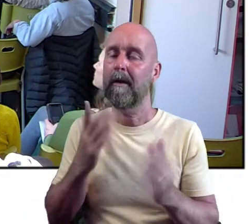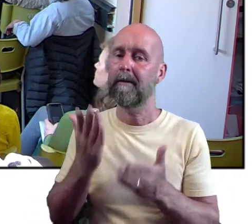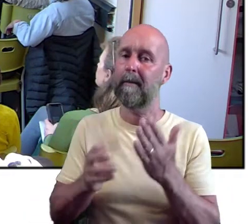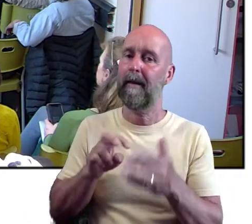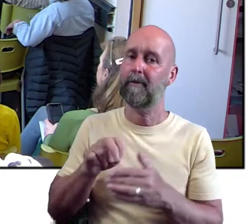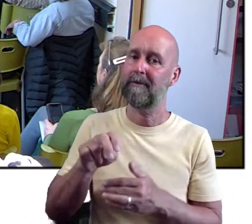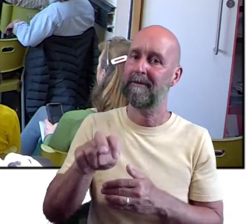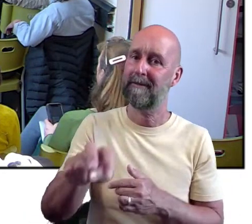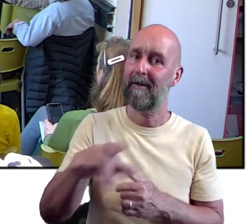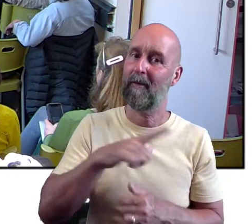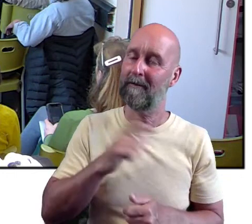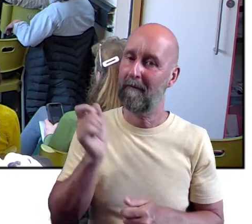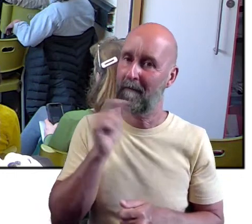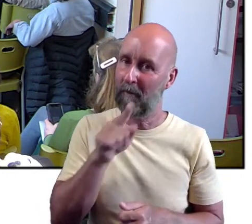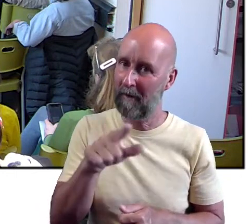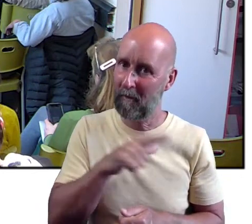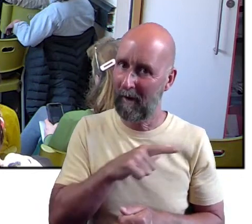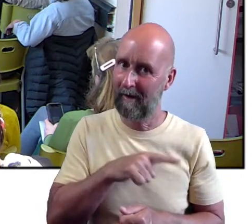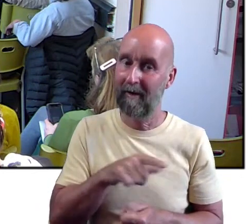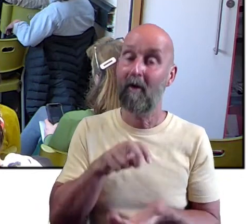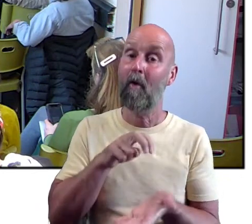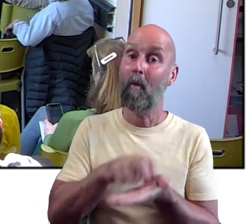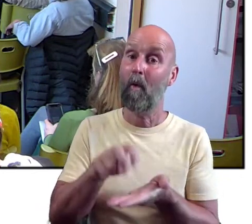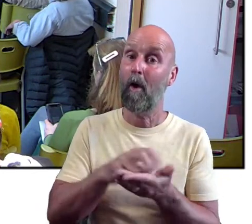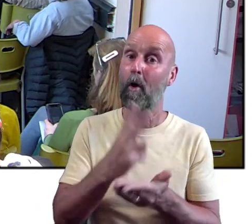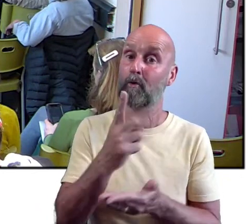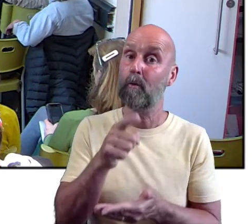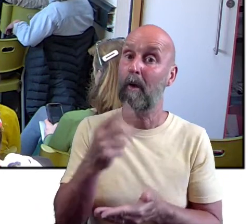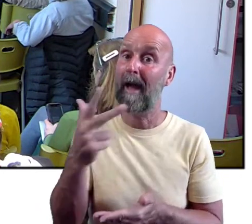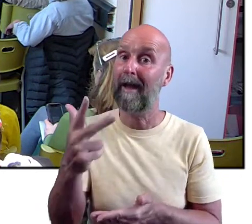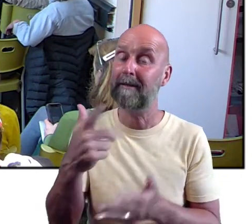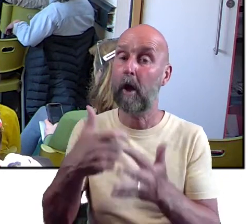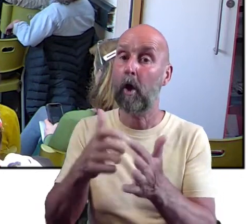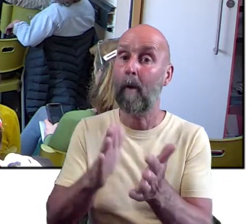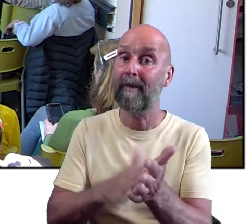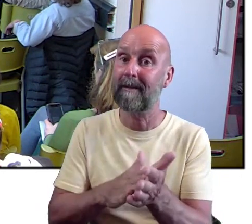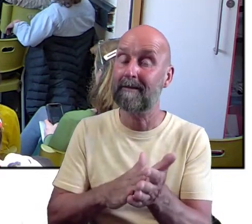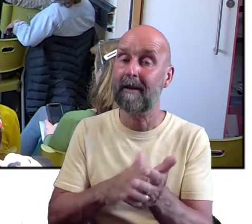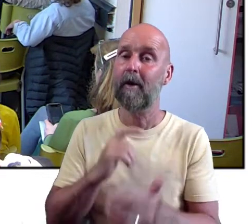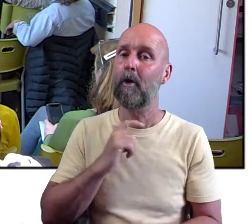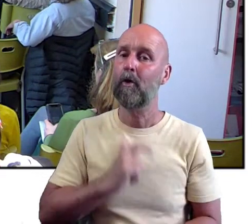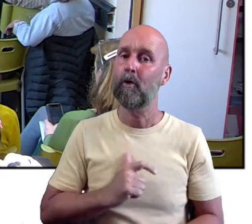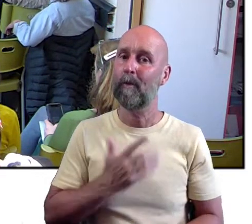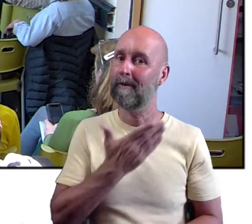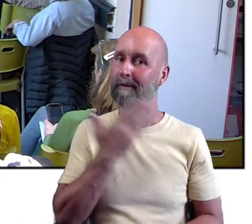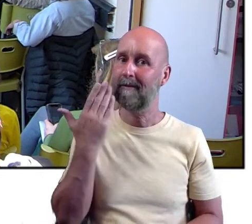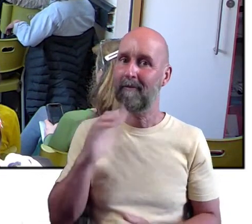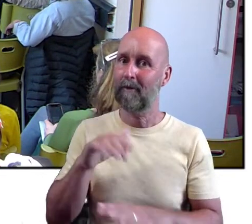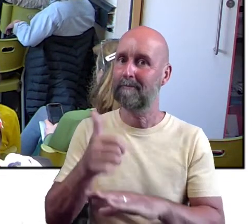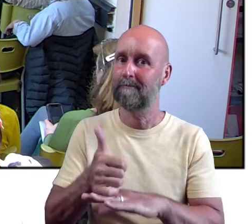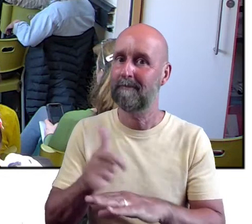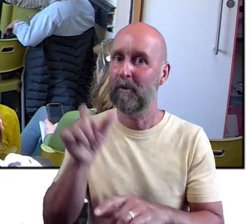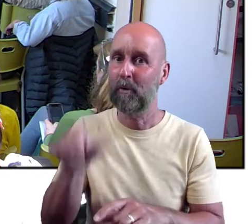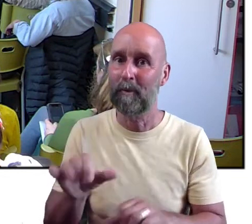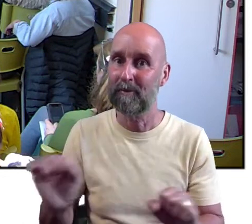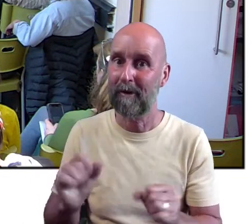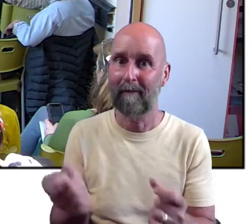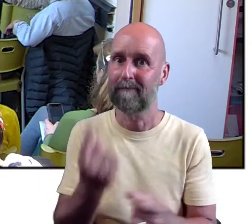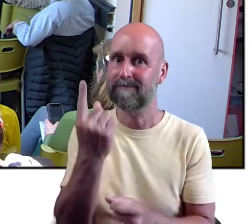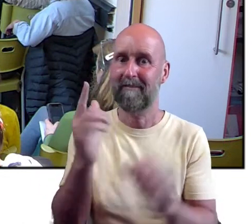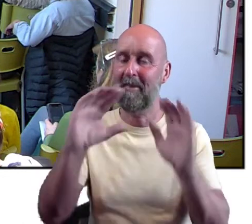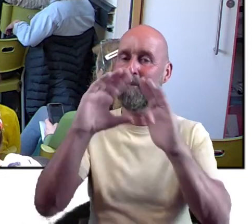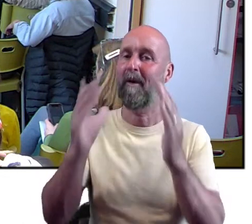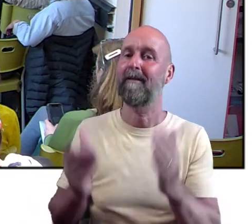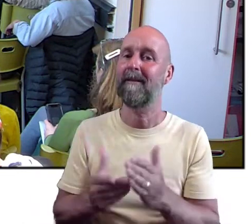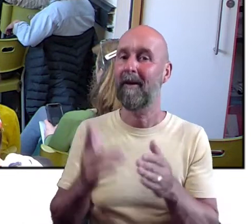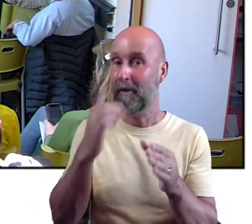really funny because you walk like 2.8 kilometers and like, humans haven't even like existed yet or something. So, and you can do that anywhere because it's